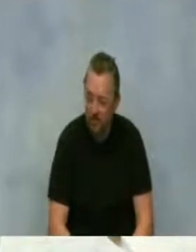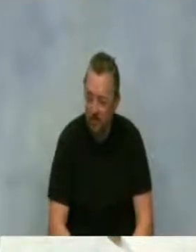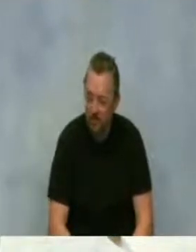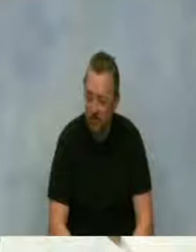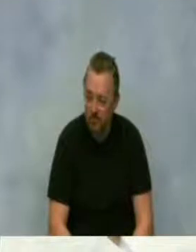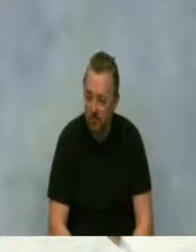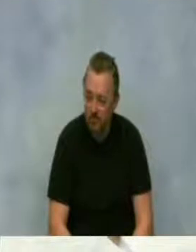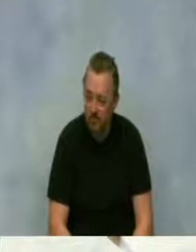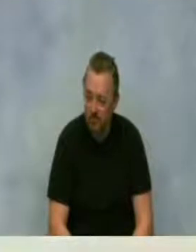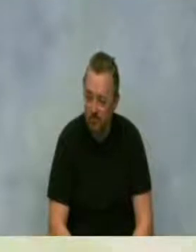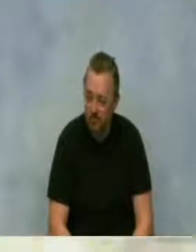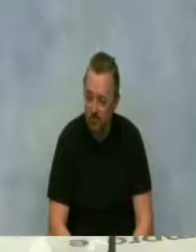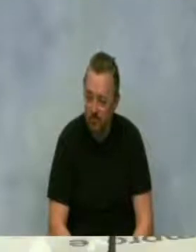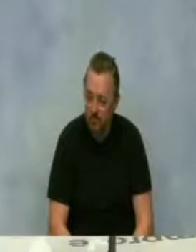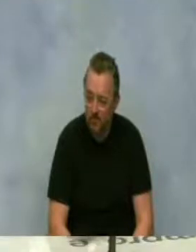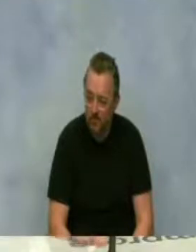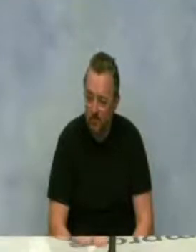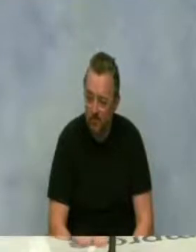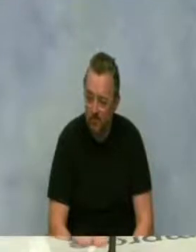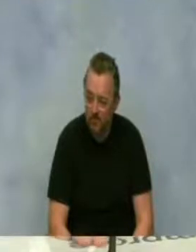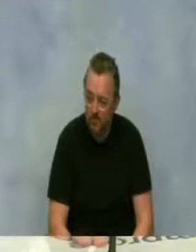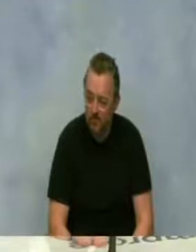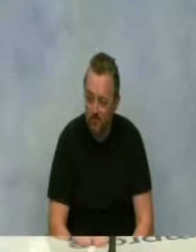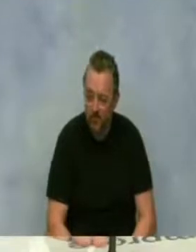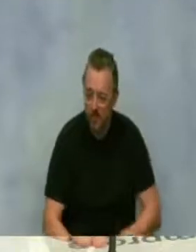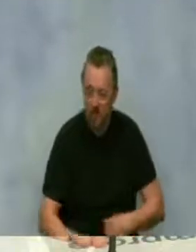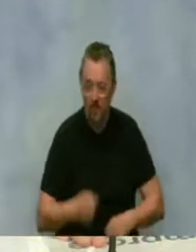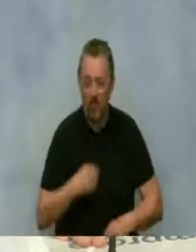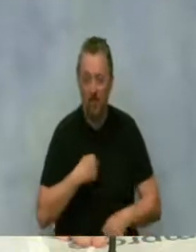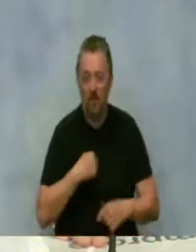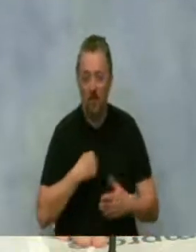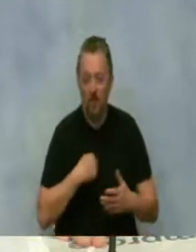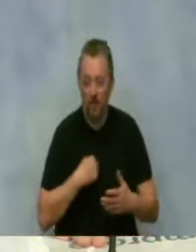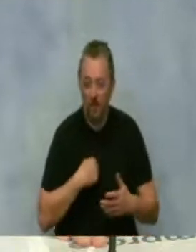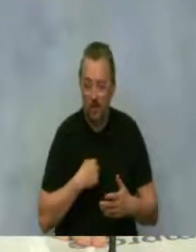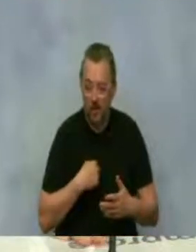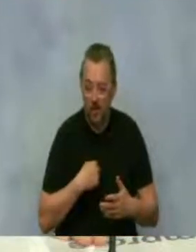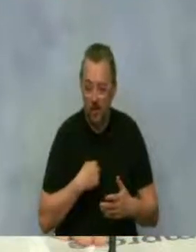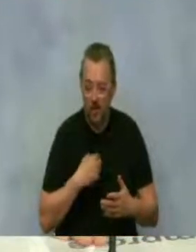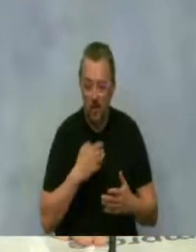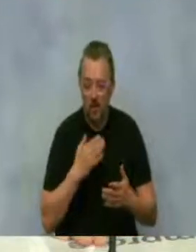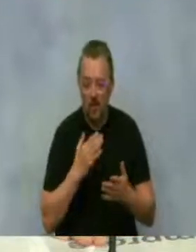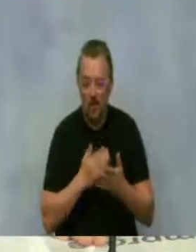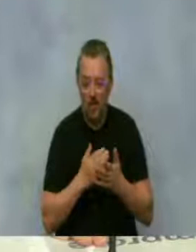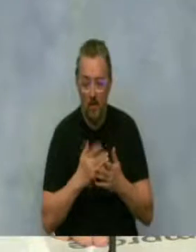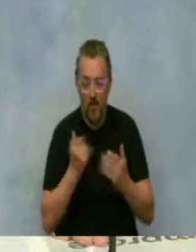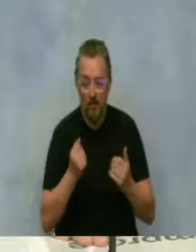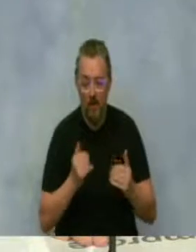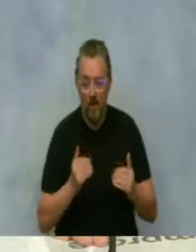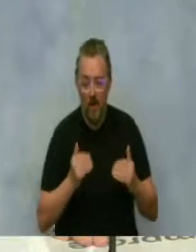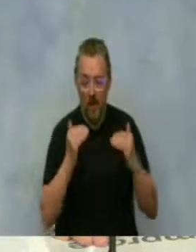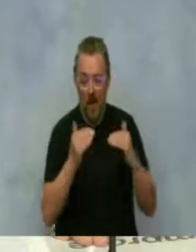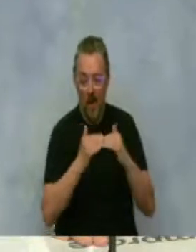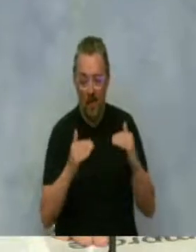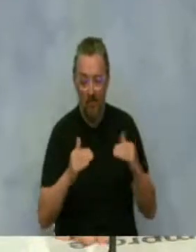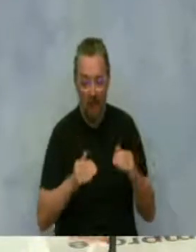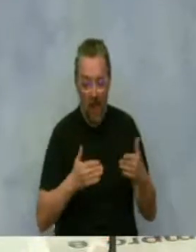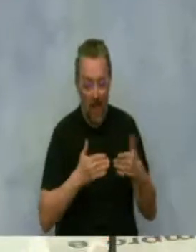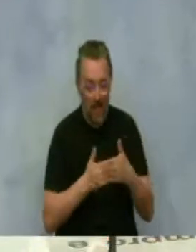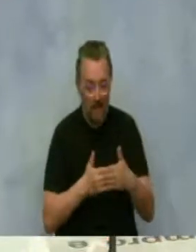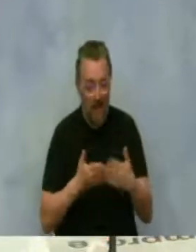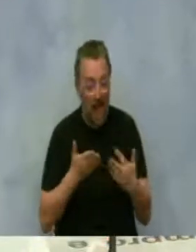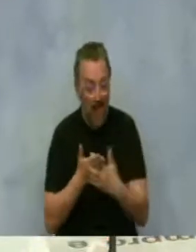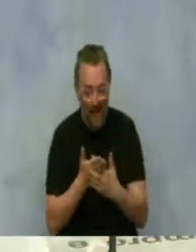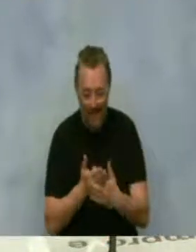Hey, Joanne. Thank you. We are experiencing quite a high level of no accesses, as